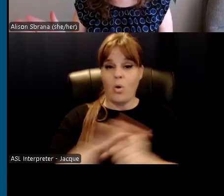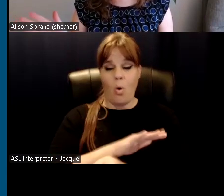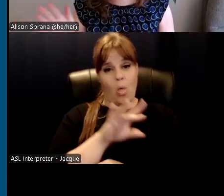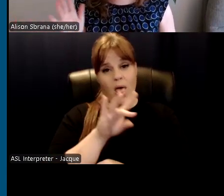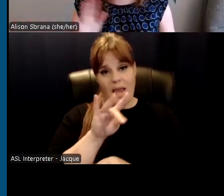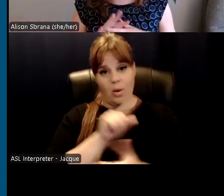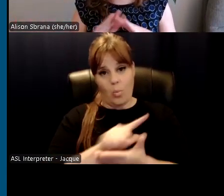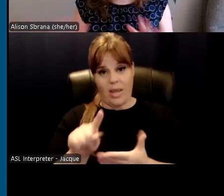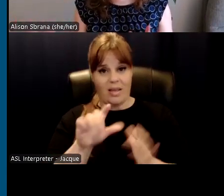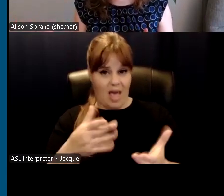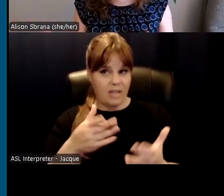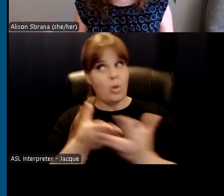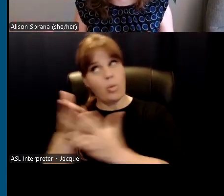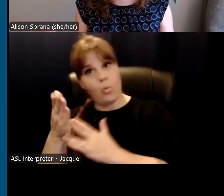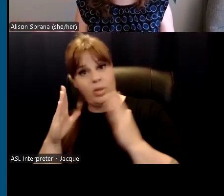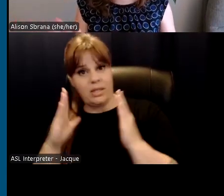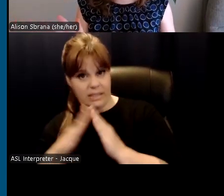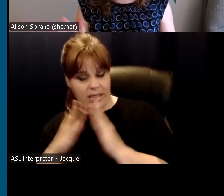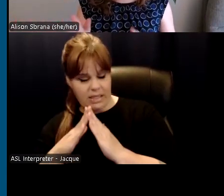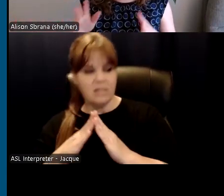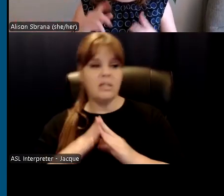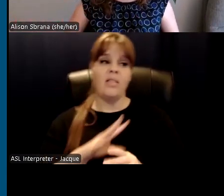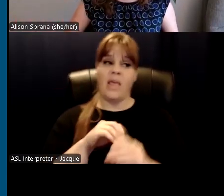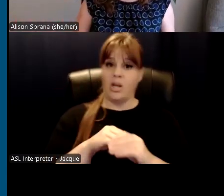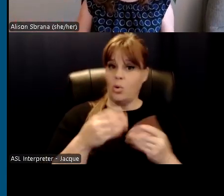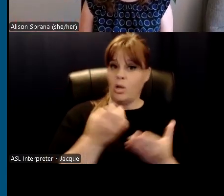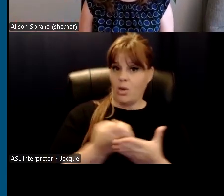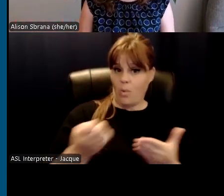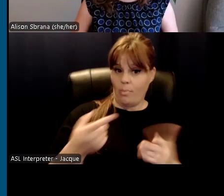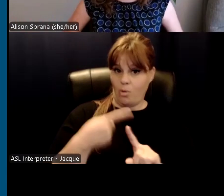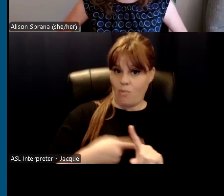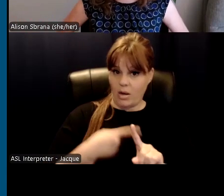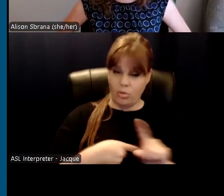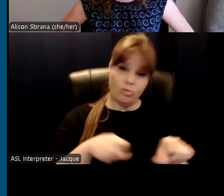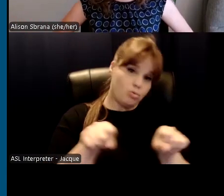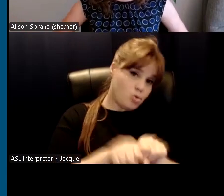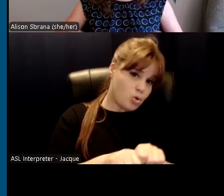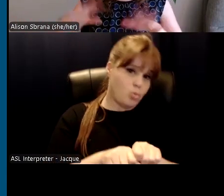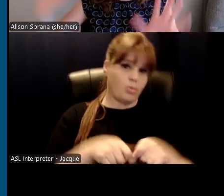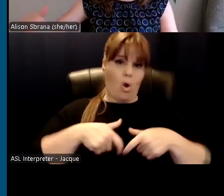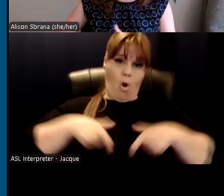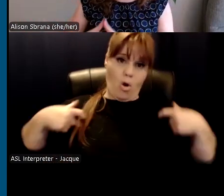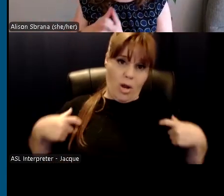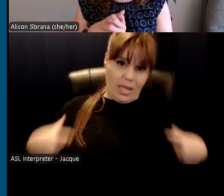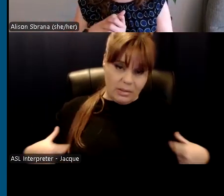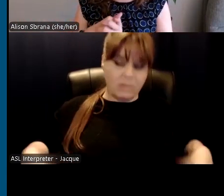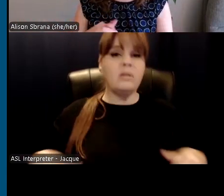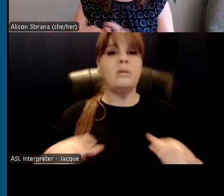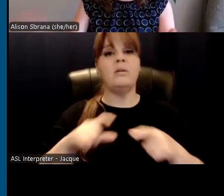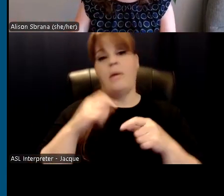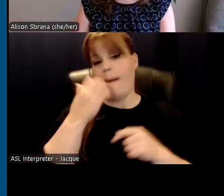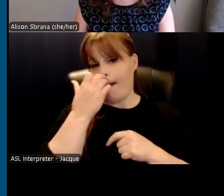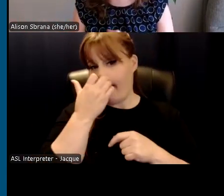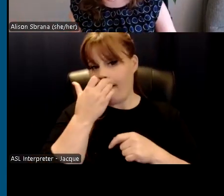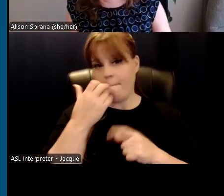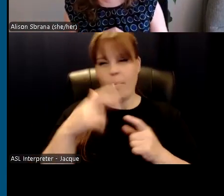city. That included our gear rental, so the shoes, the harness, and then the